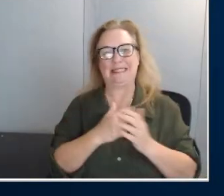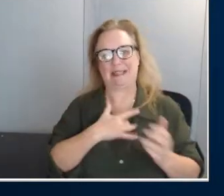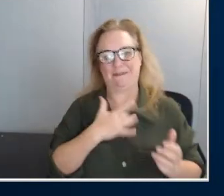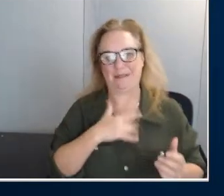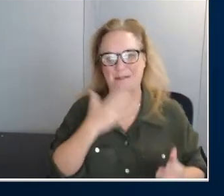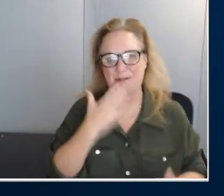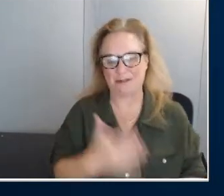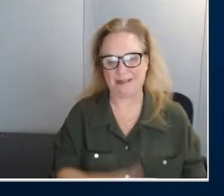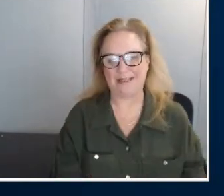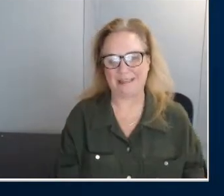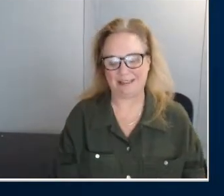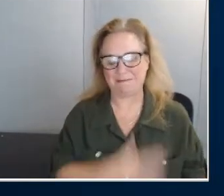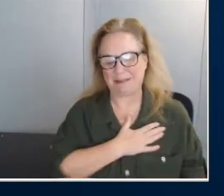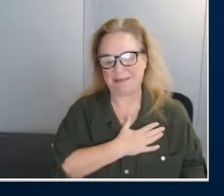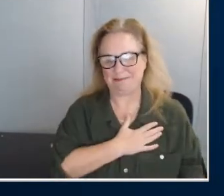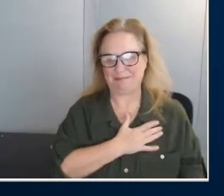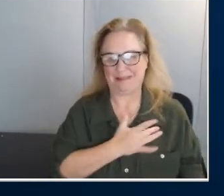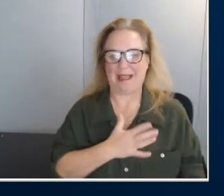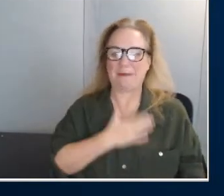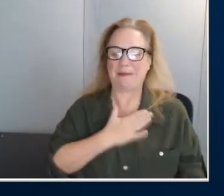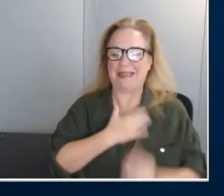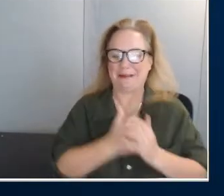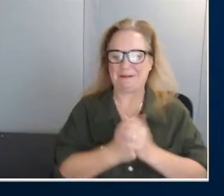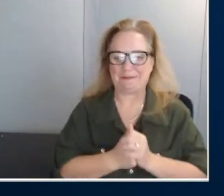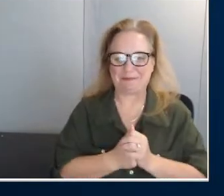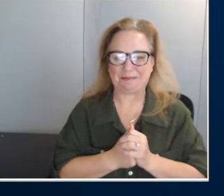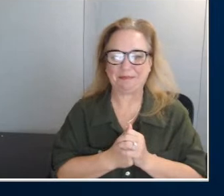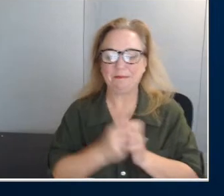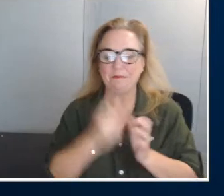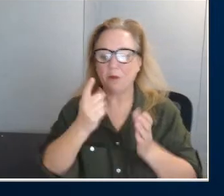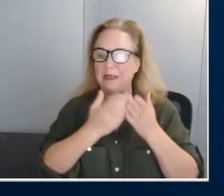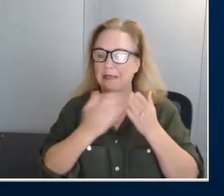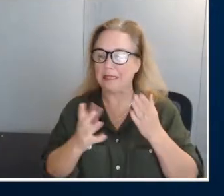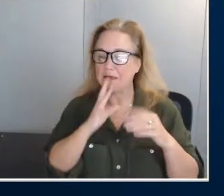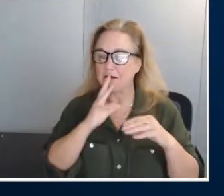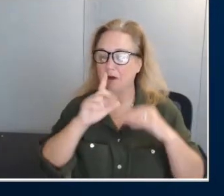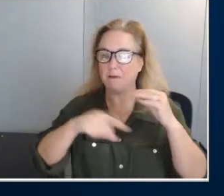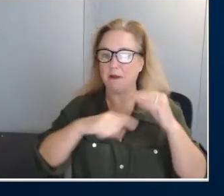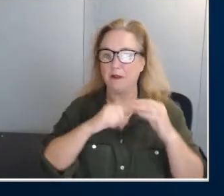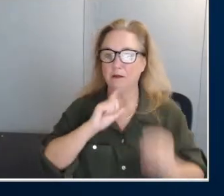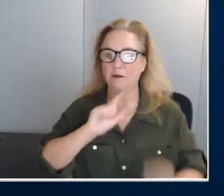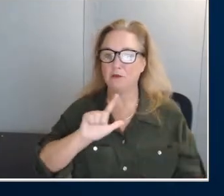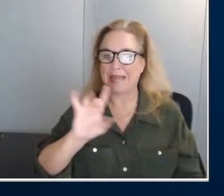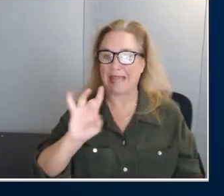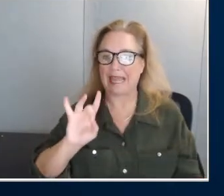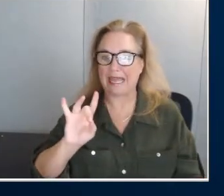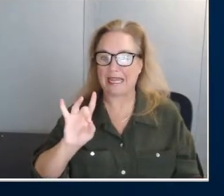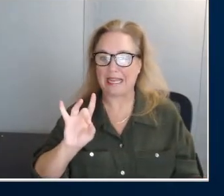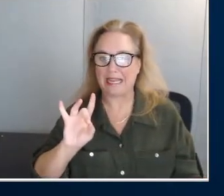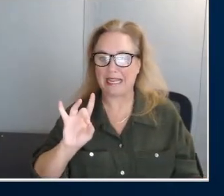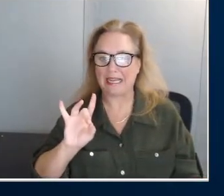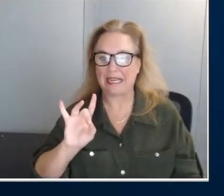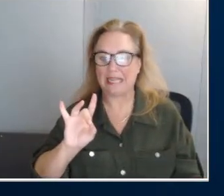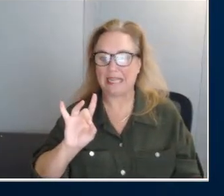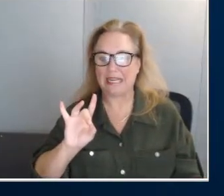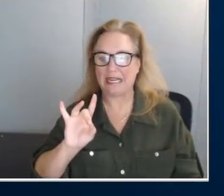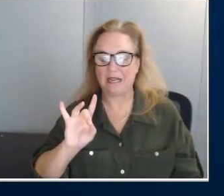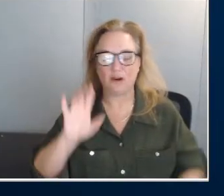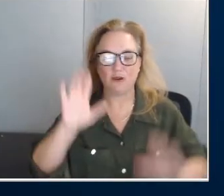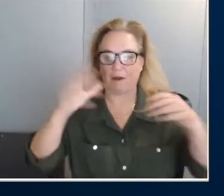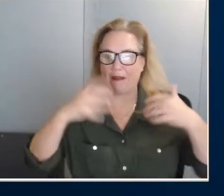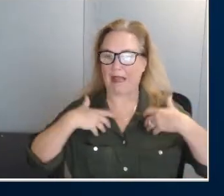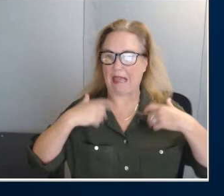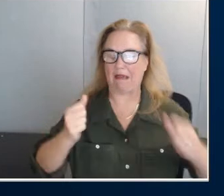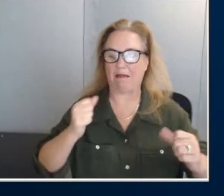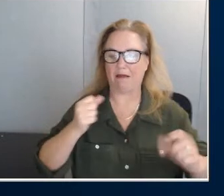makes my heart warm. Well, Brett, one of the things that struck me talking to you is that you're only 28. By all accounts, you were in great health until that